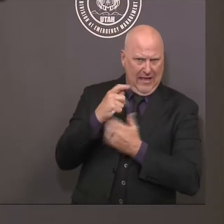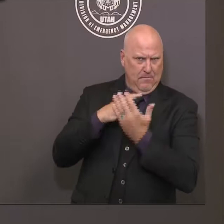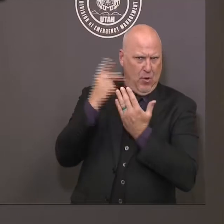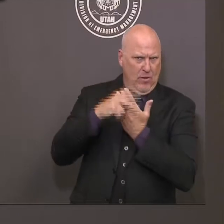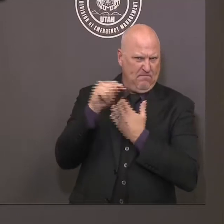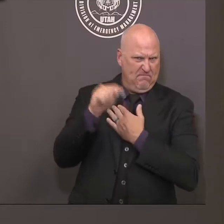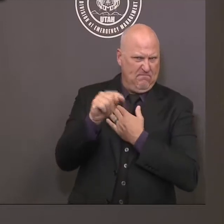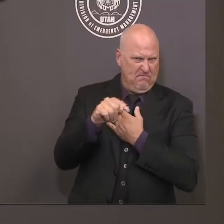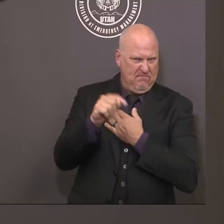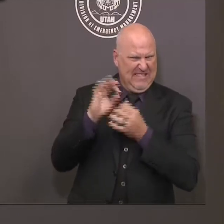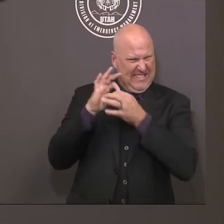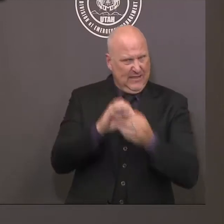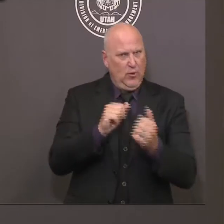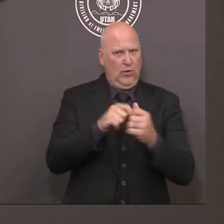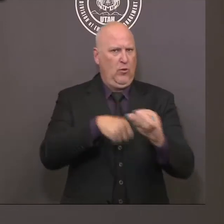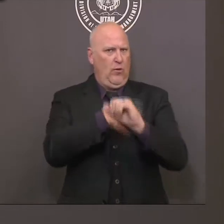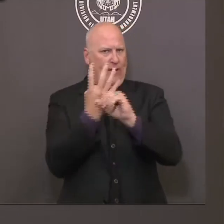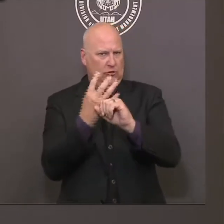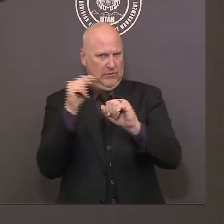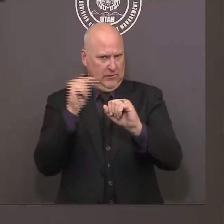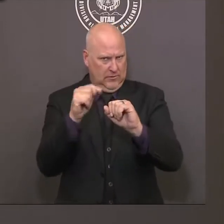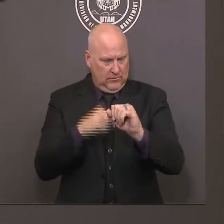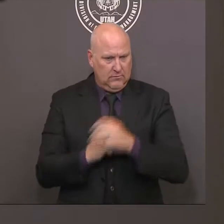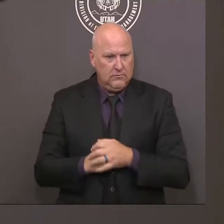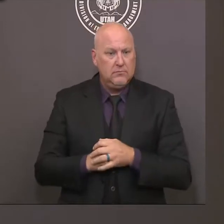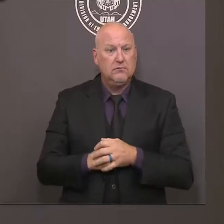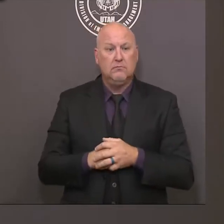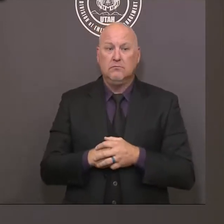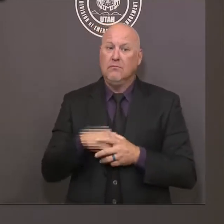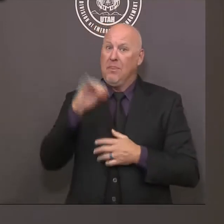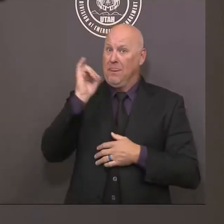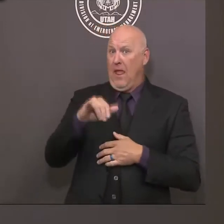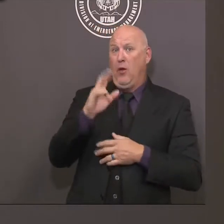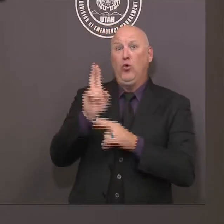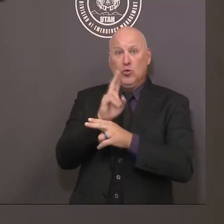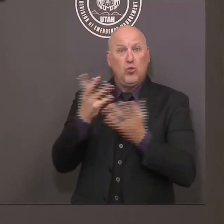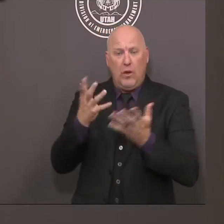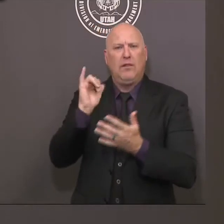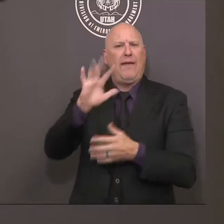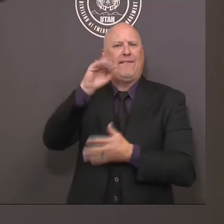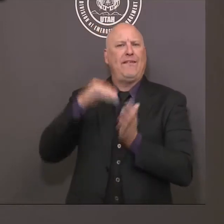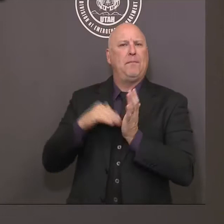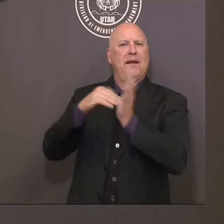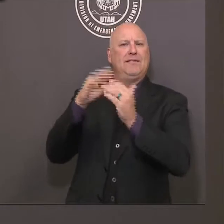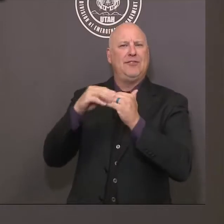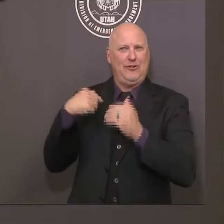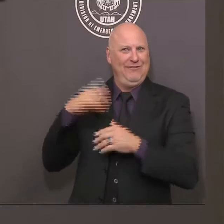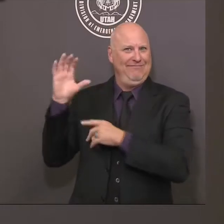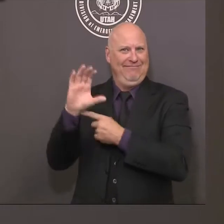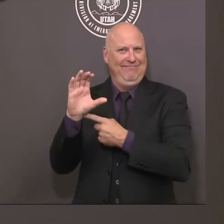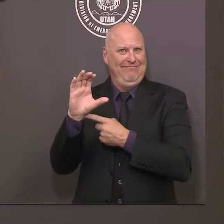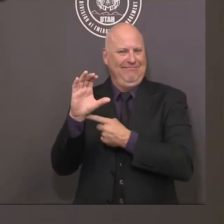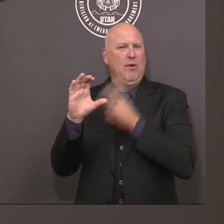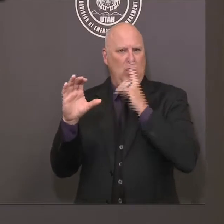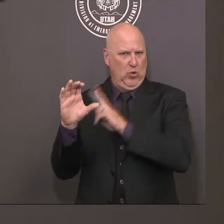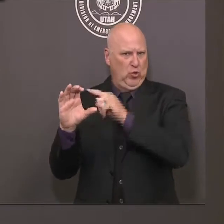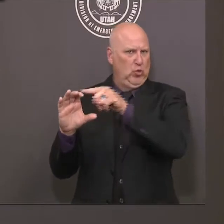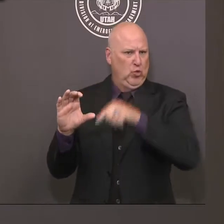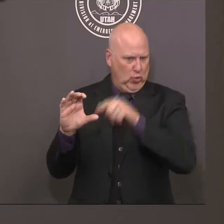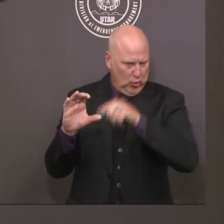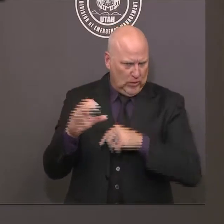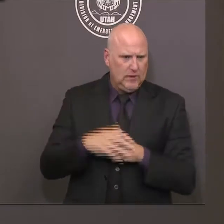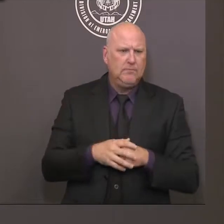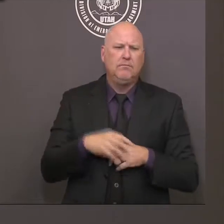$50 million from the CARES Act to take revenue and help support targeted businesses that